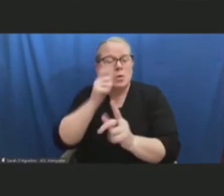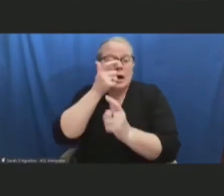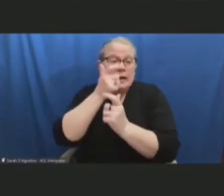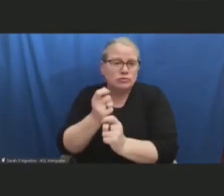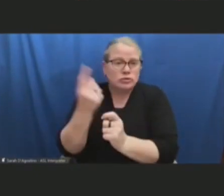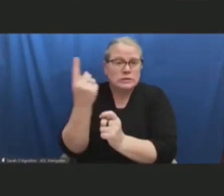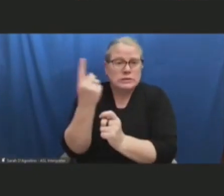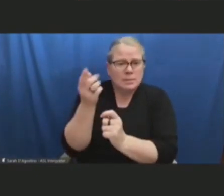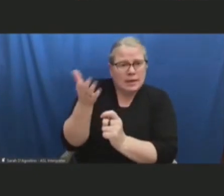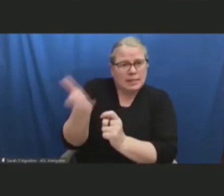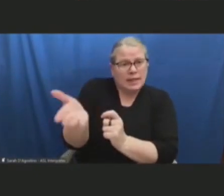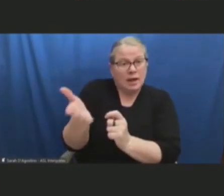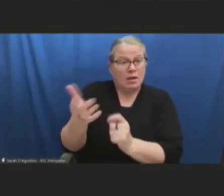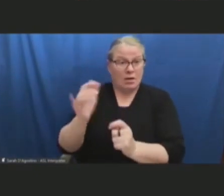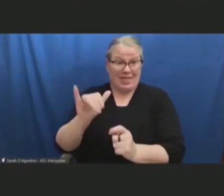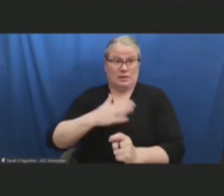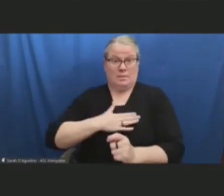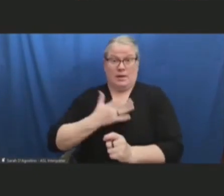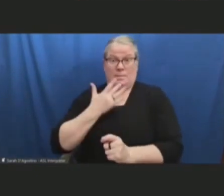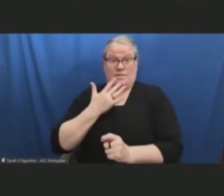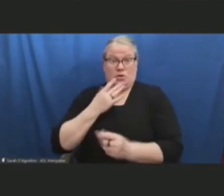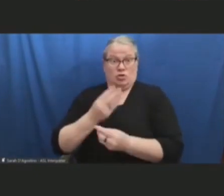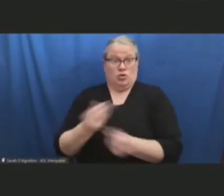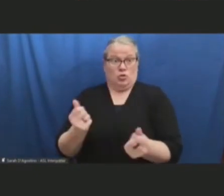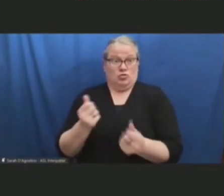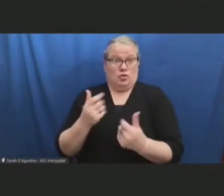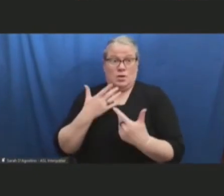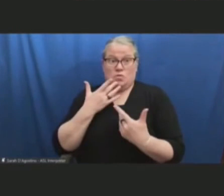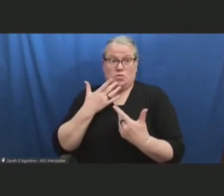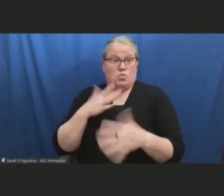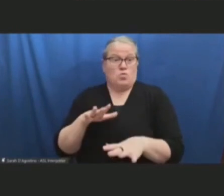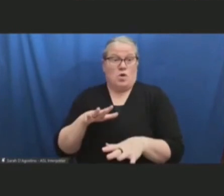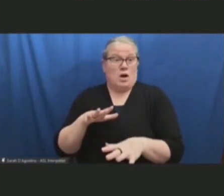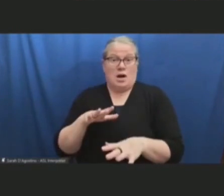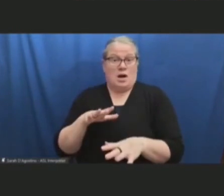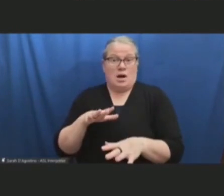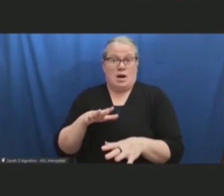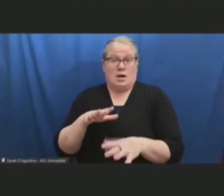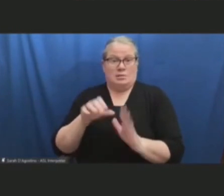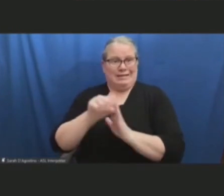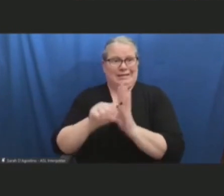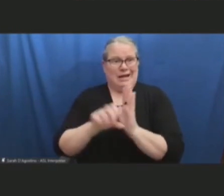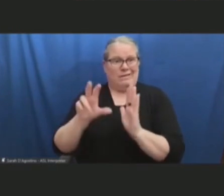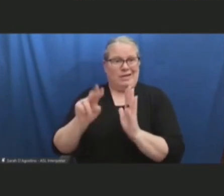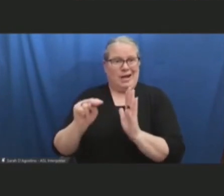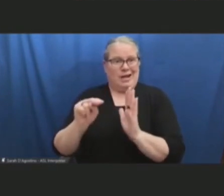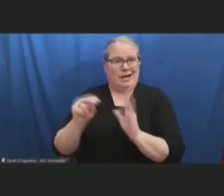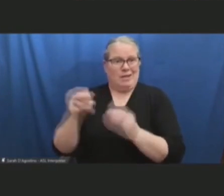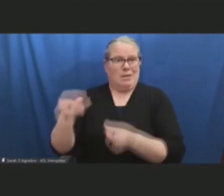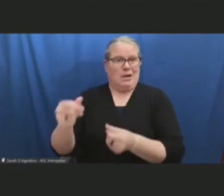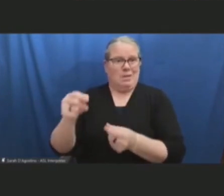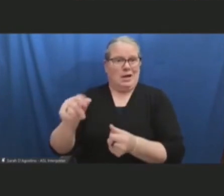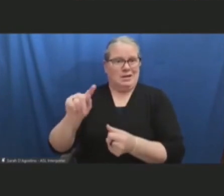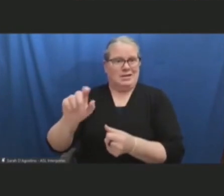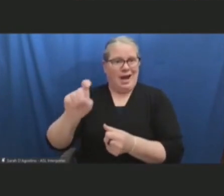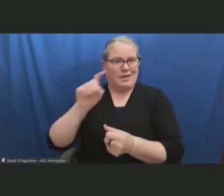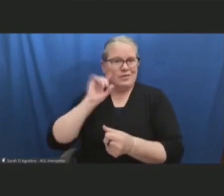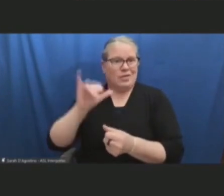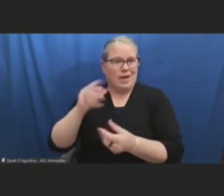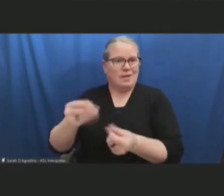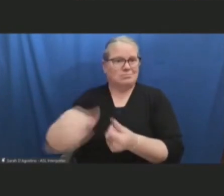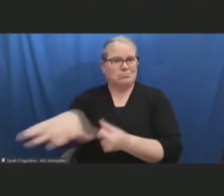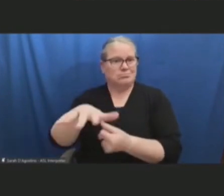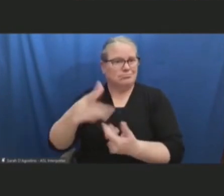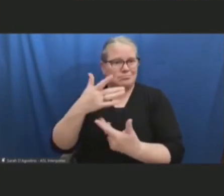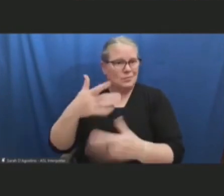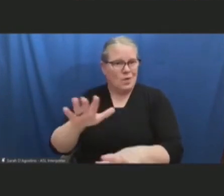is my preferred solution, rather than just have the taxpayers of the state of Connecticut pay 100% of that. So we're still working through